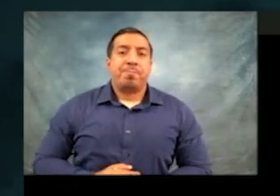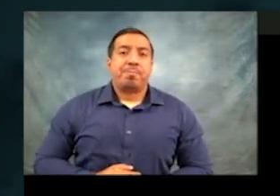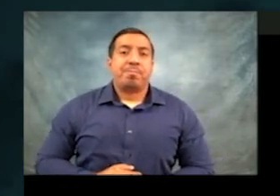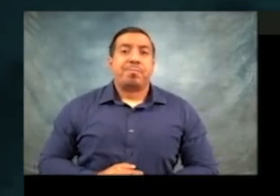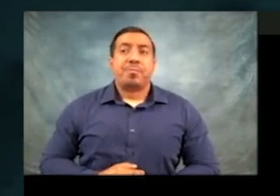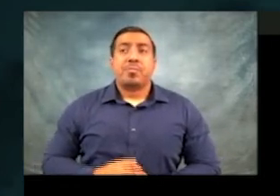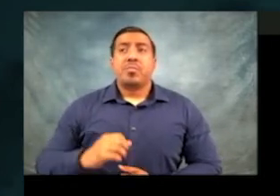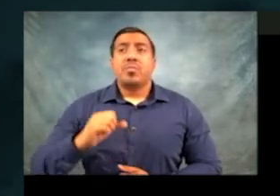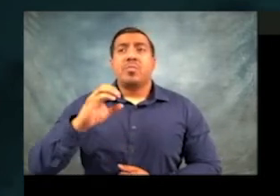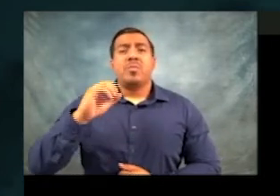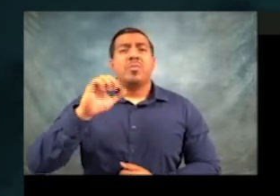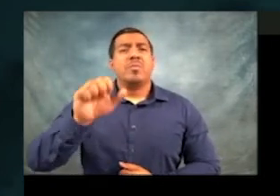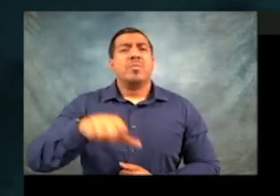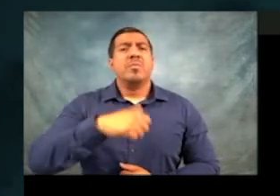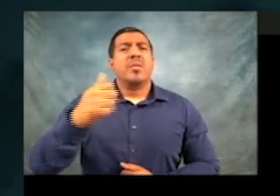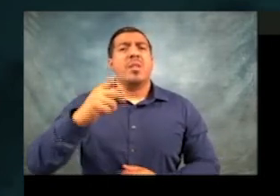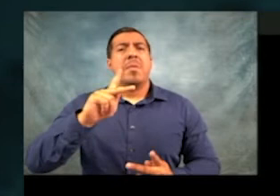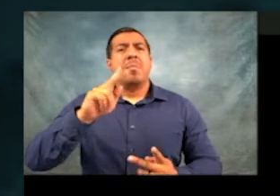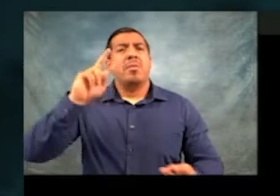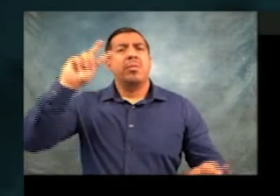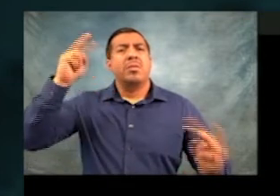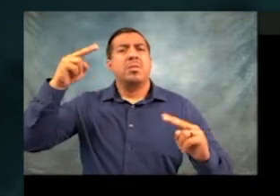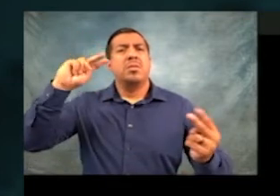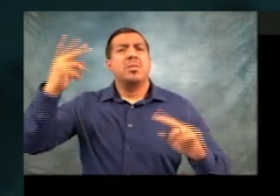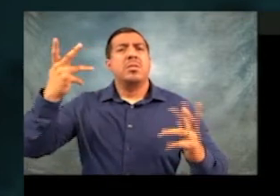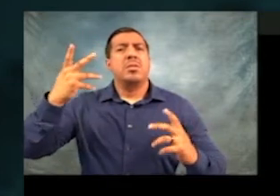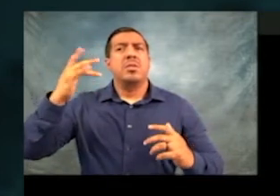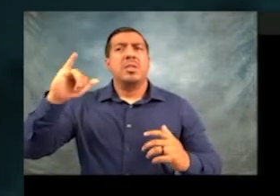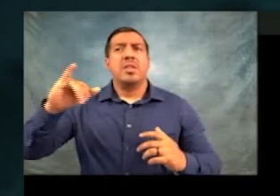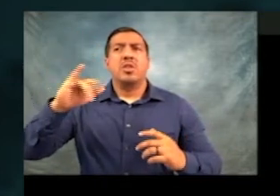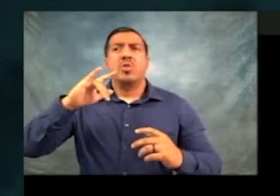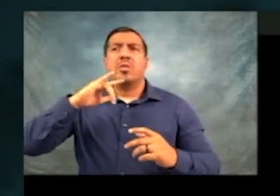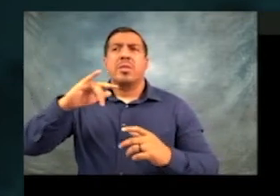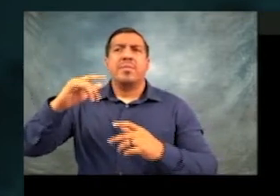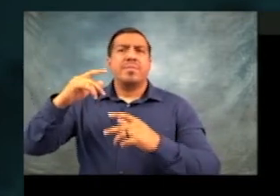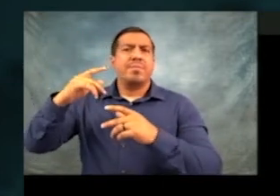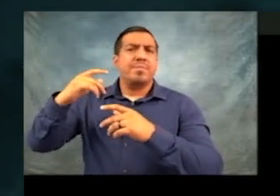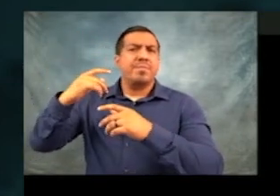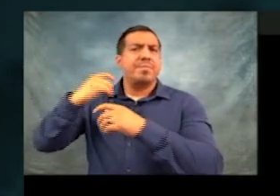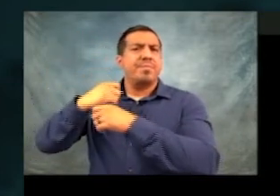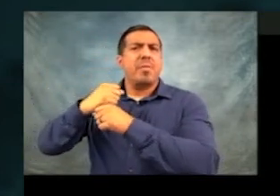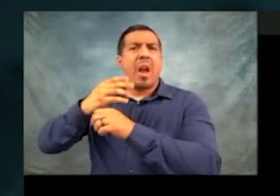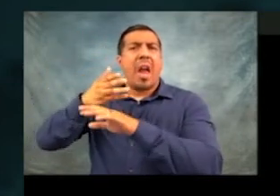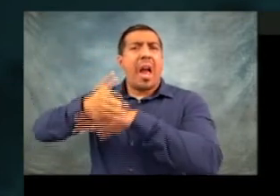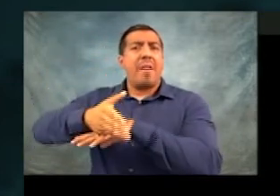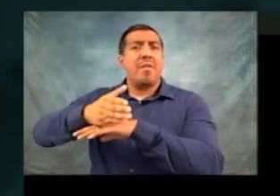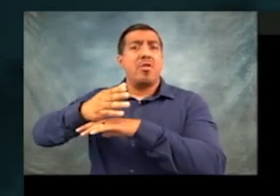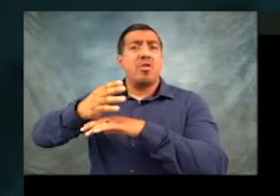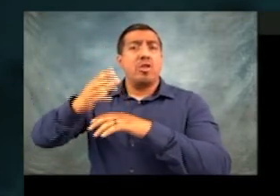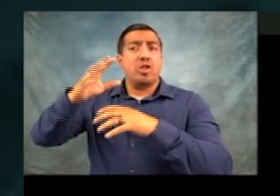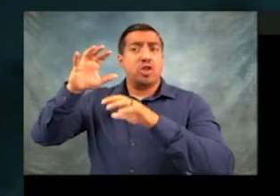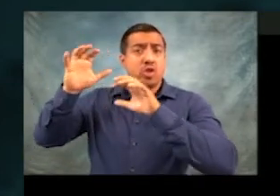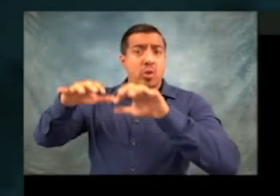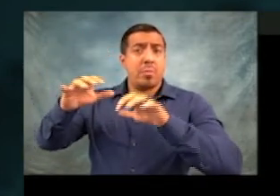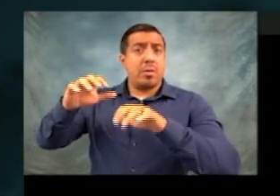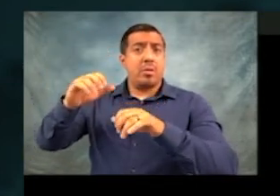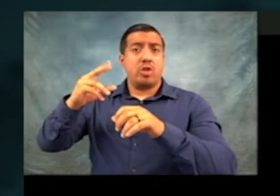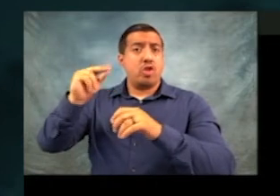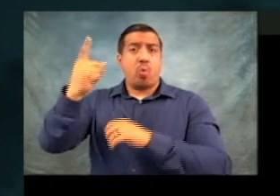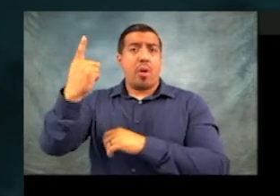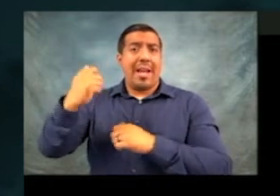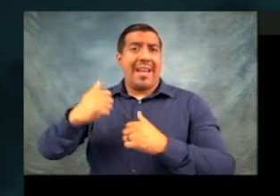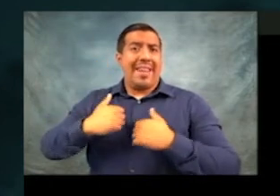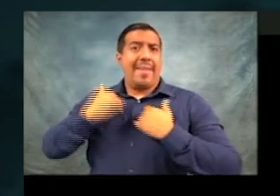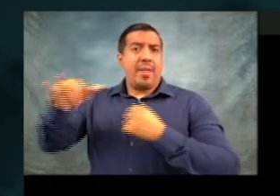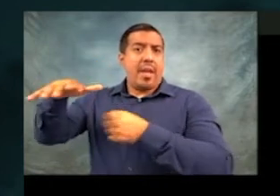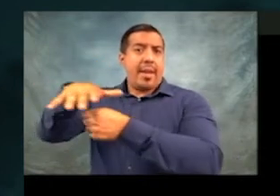And the other misconception that was propagated after the storm is that nobody lives in the area